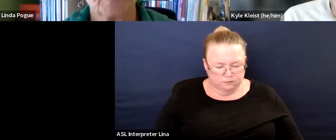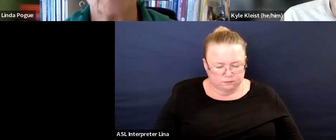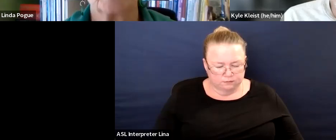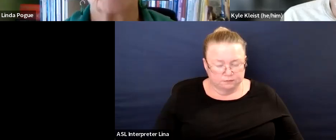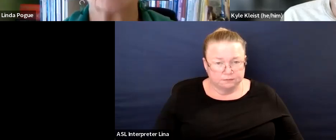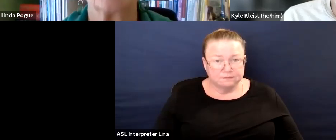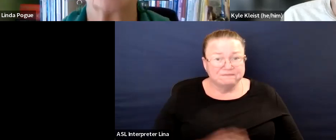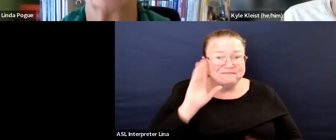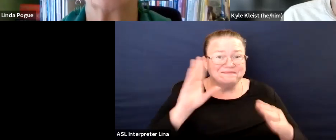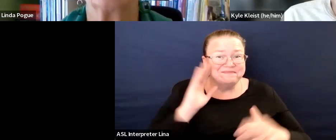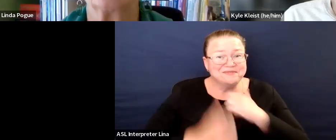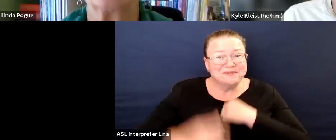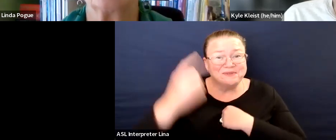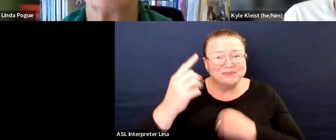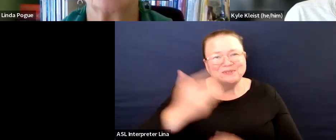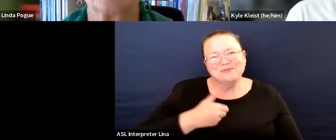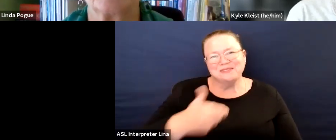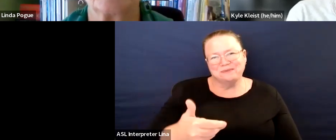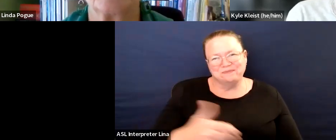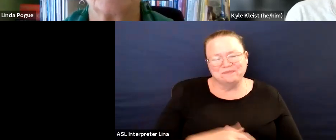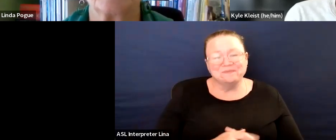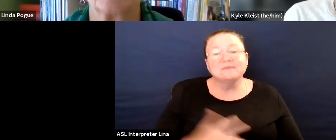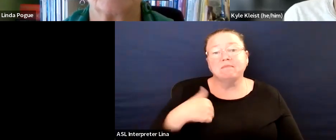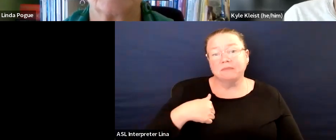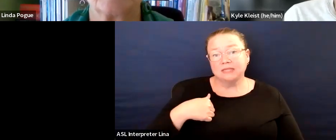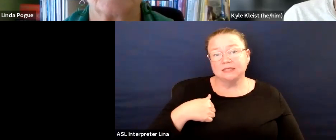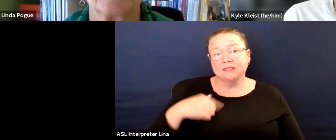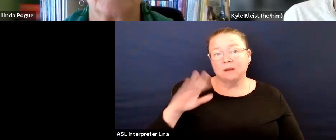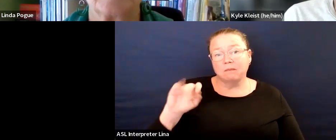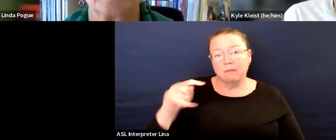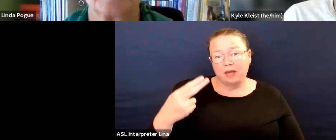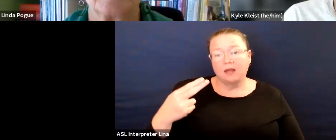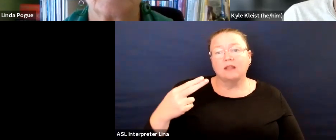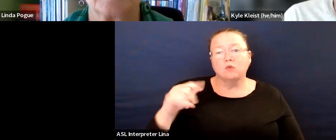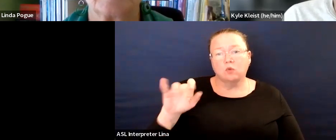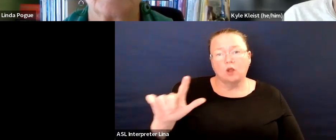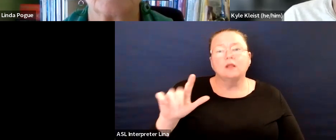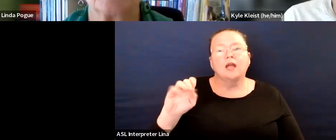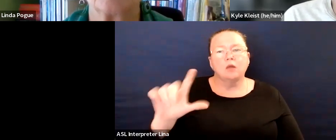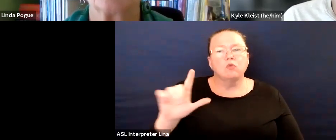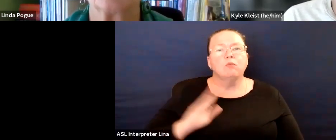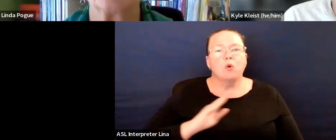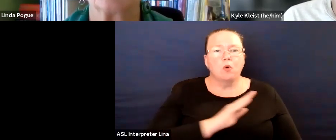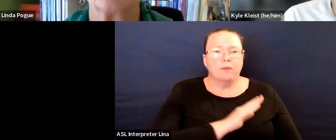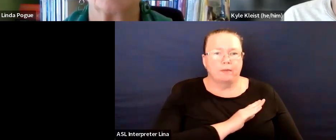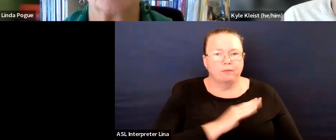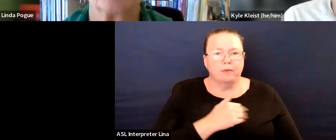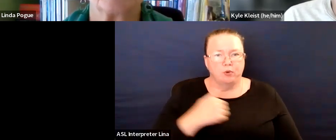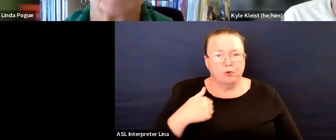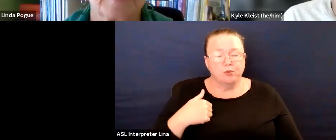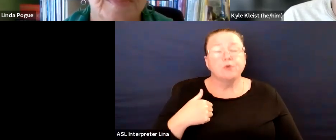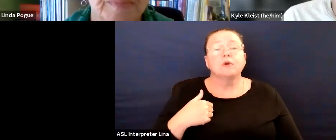Hello, everyone, and welcome. I am Beth Quarles, an April board member and